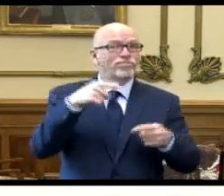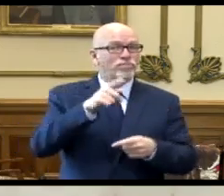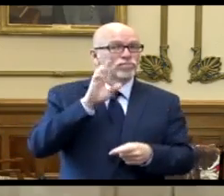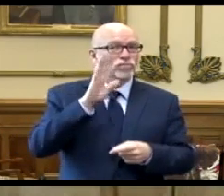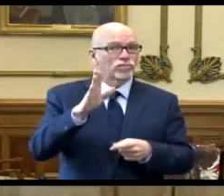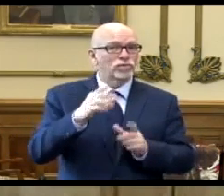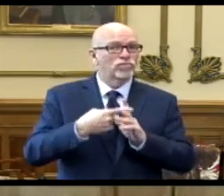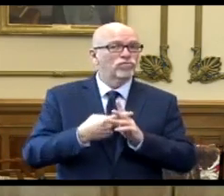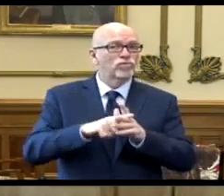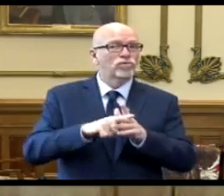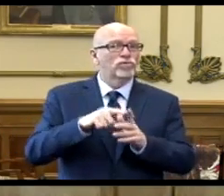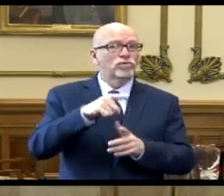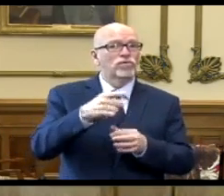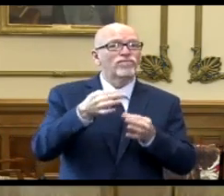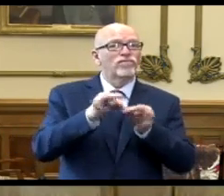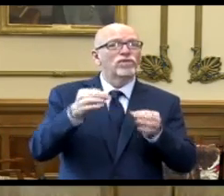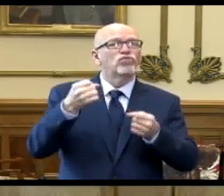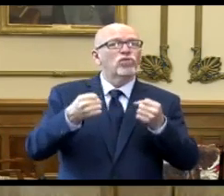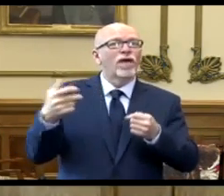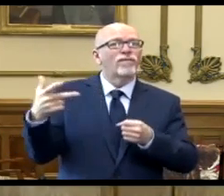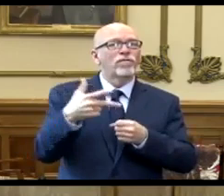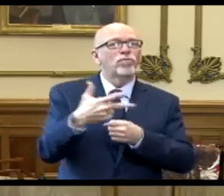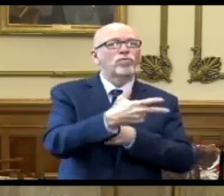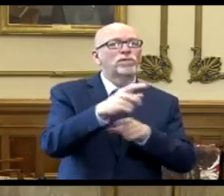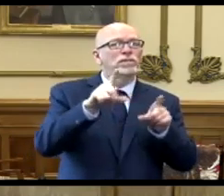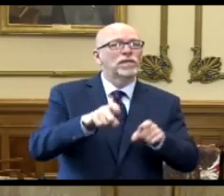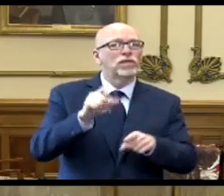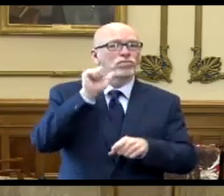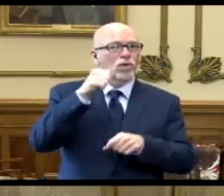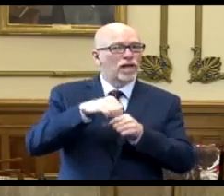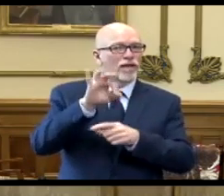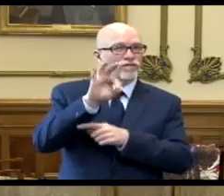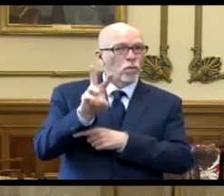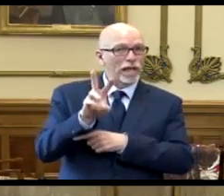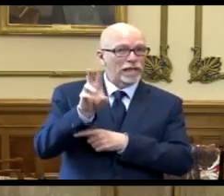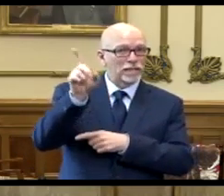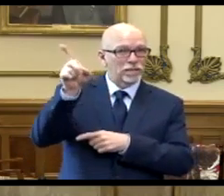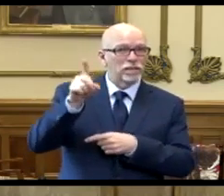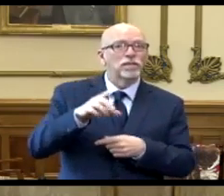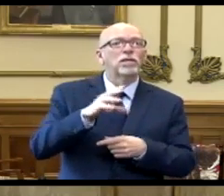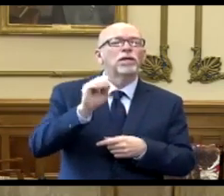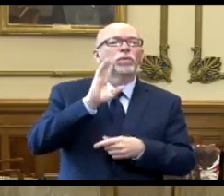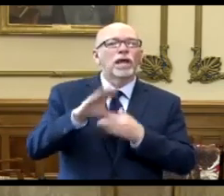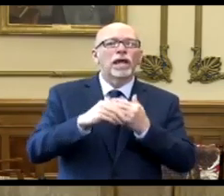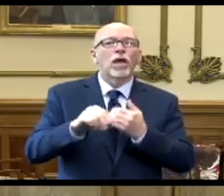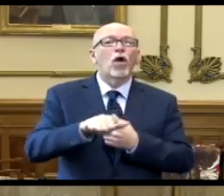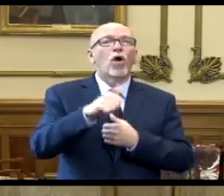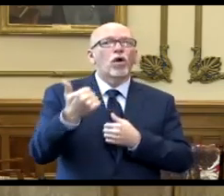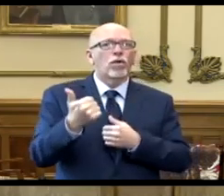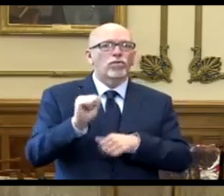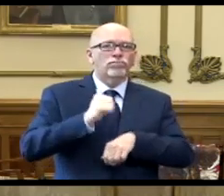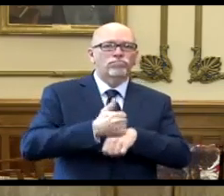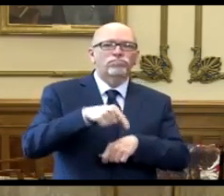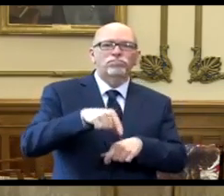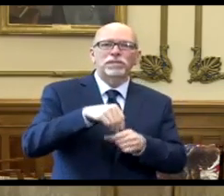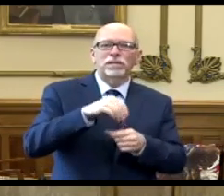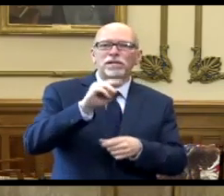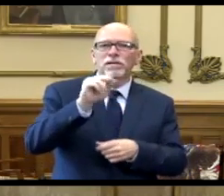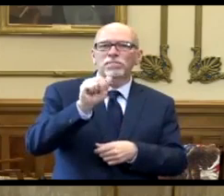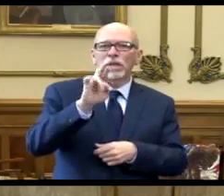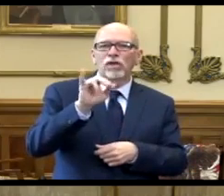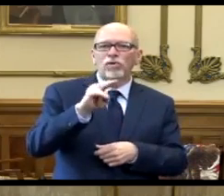launching free drive-through testing starting tomorrow in Fort Wayne and is working to add an additional site here in Marion